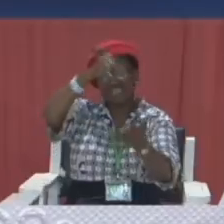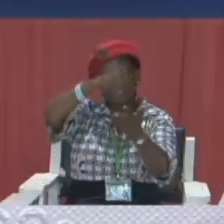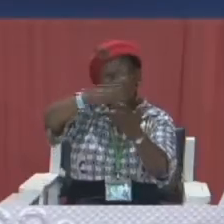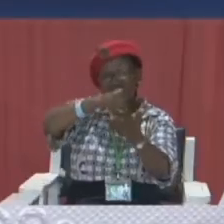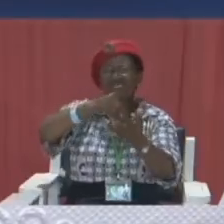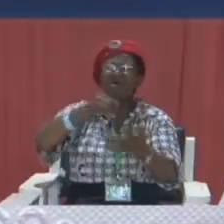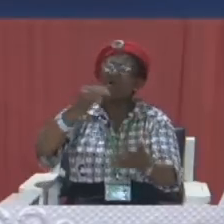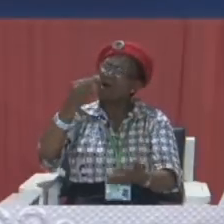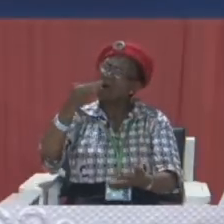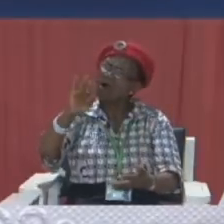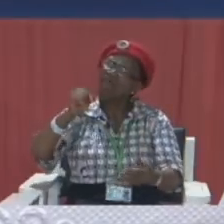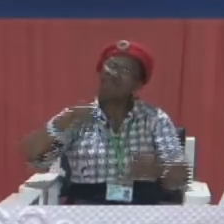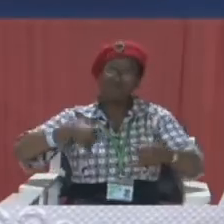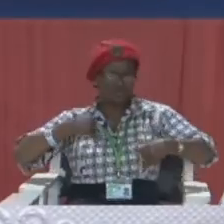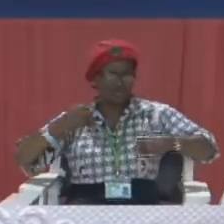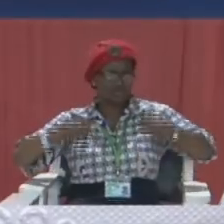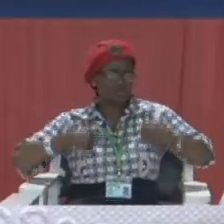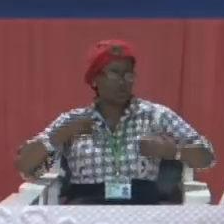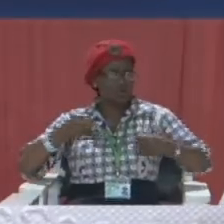changing.